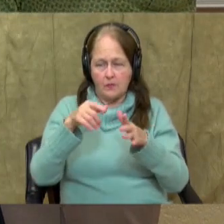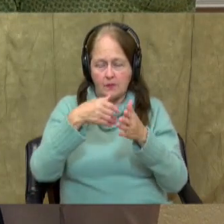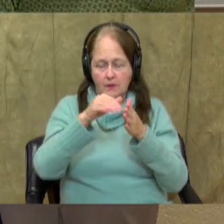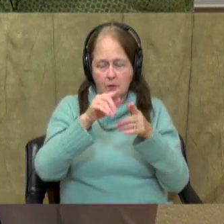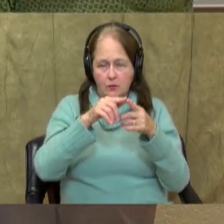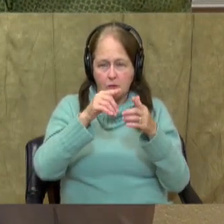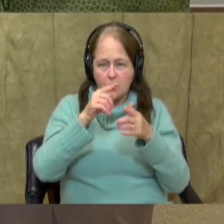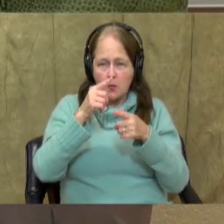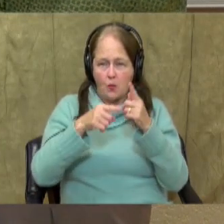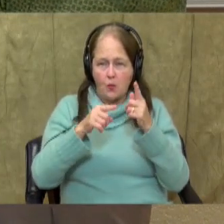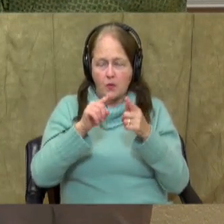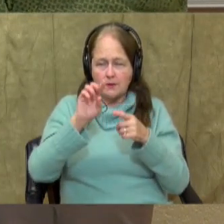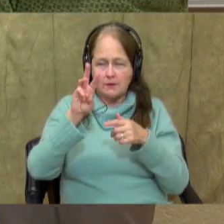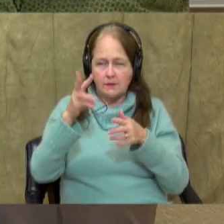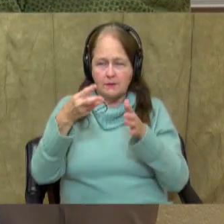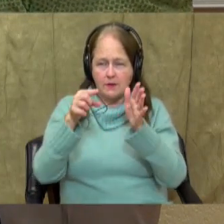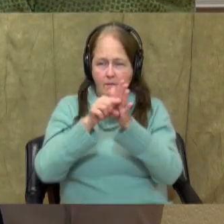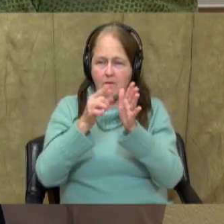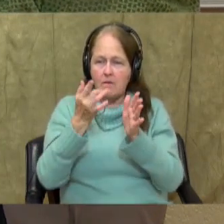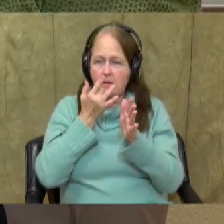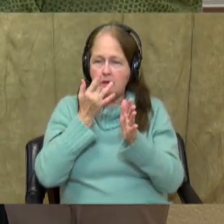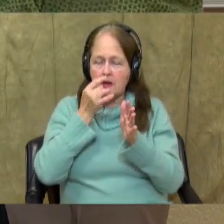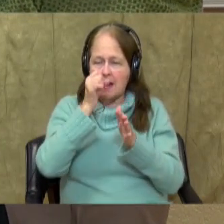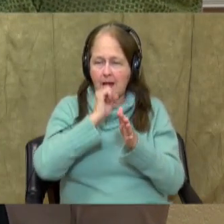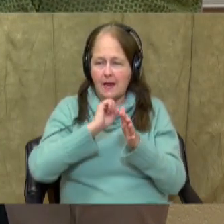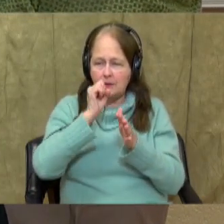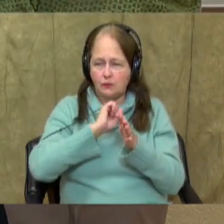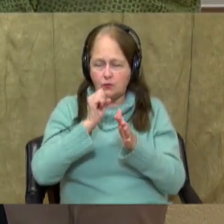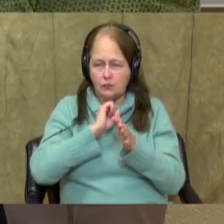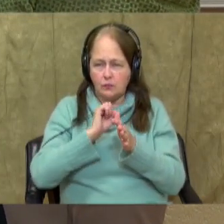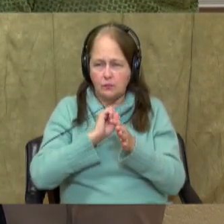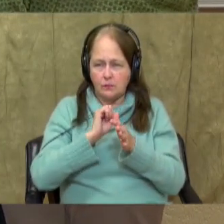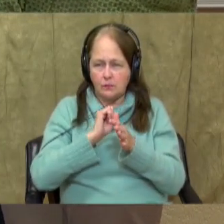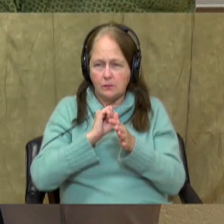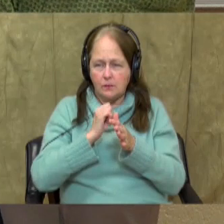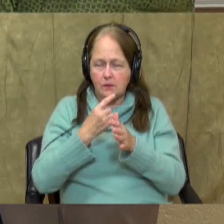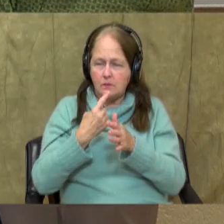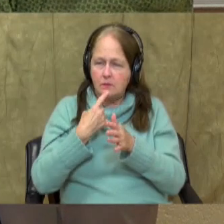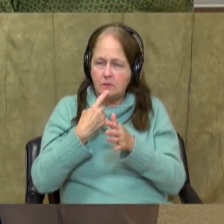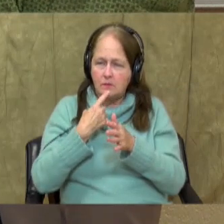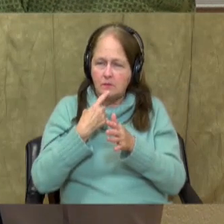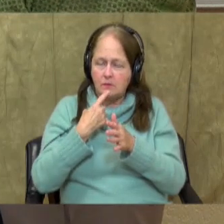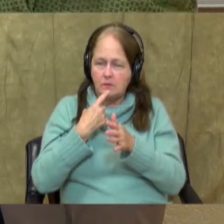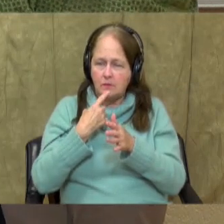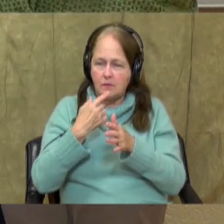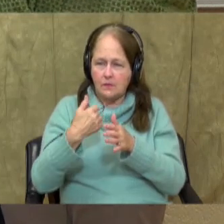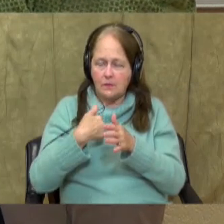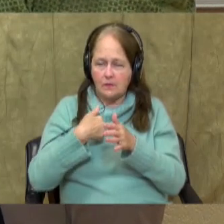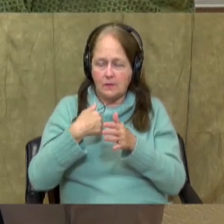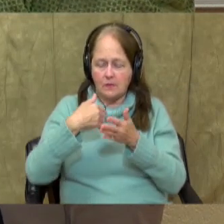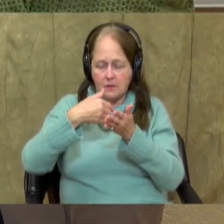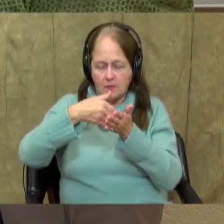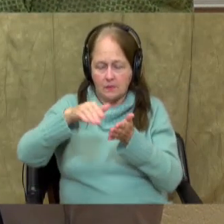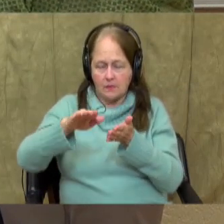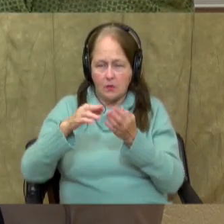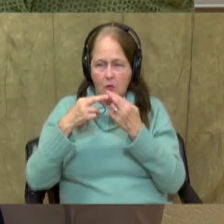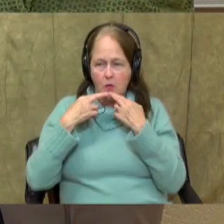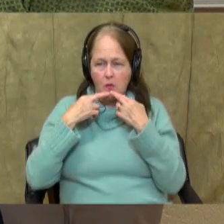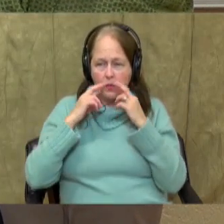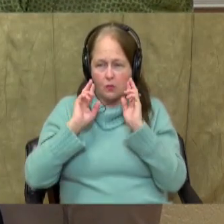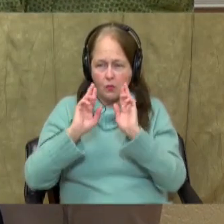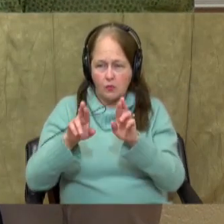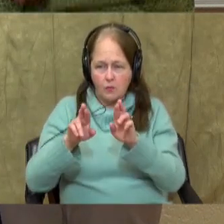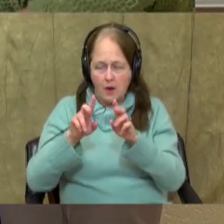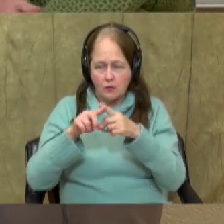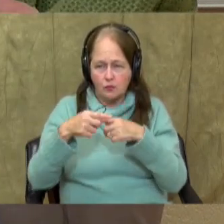question. What is a 6th grader's favorite ice cream flavor? And I actually had them send the responses back